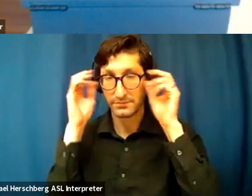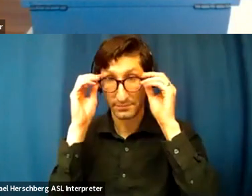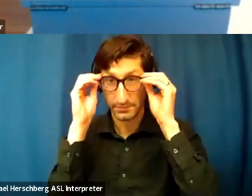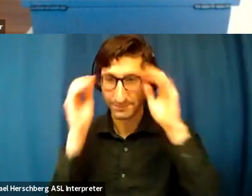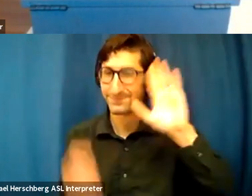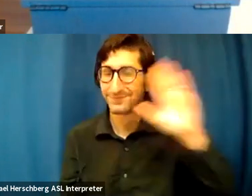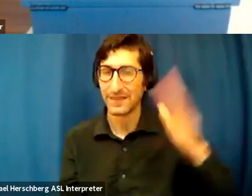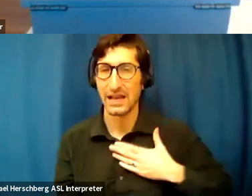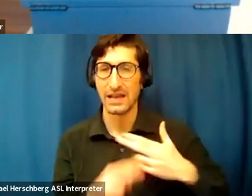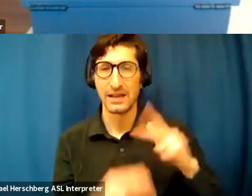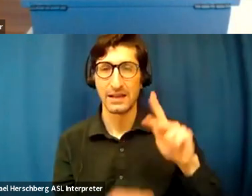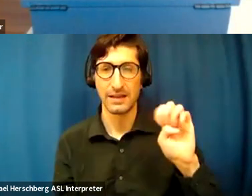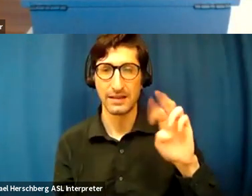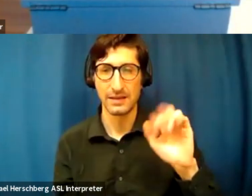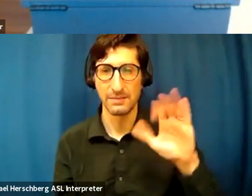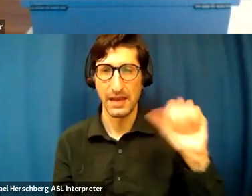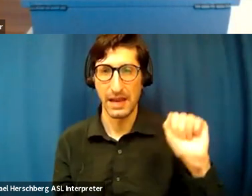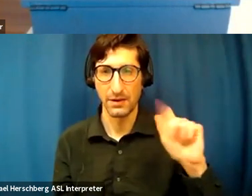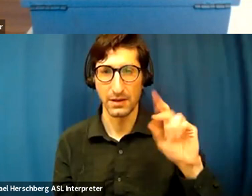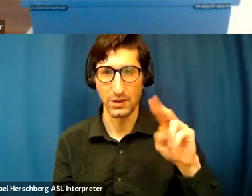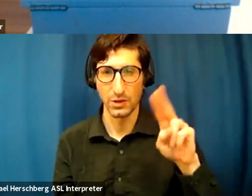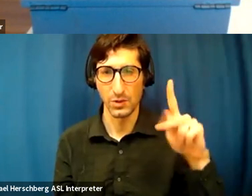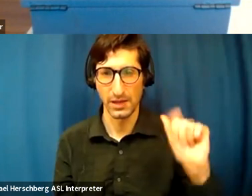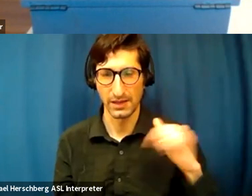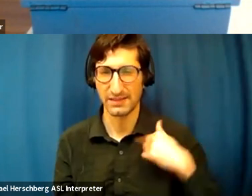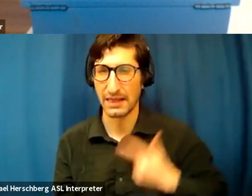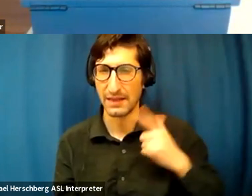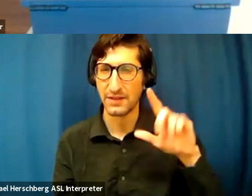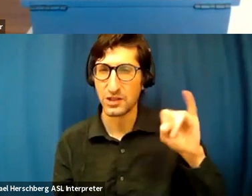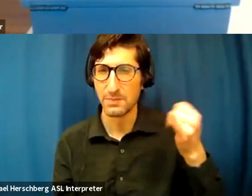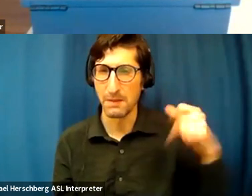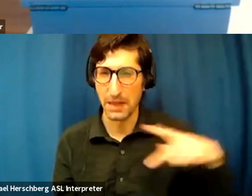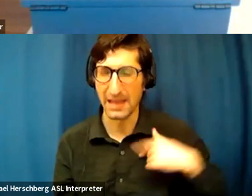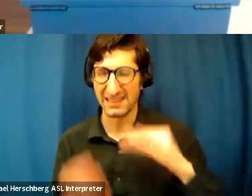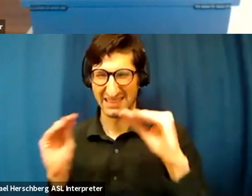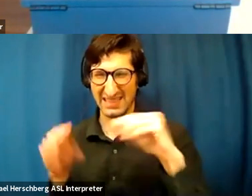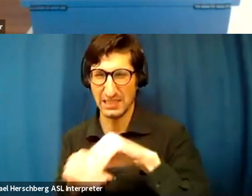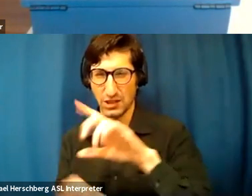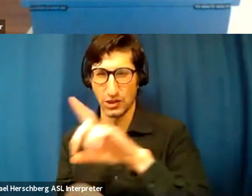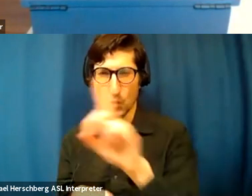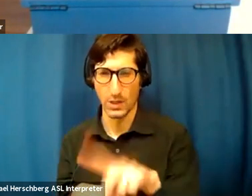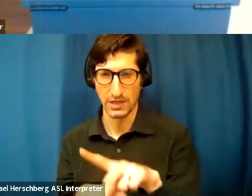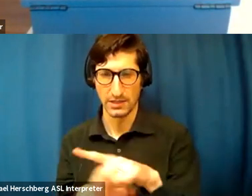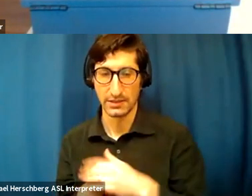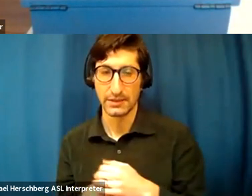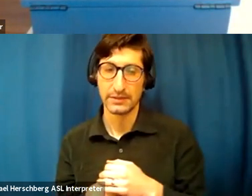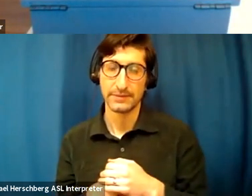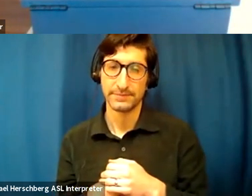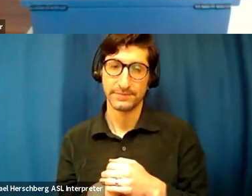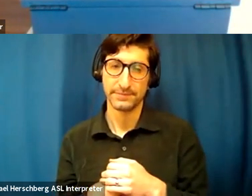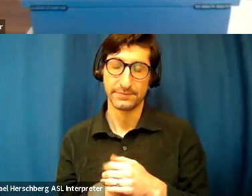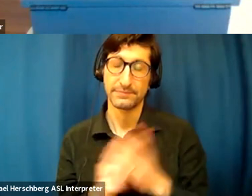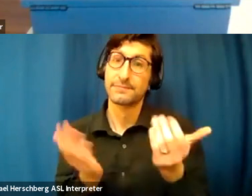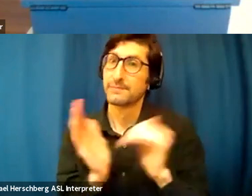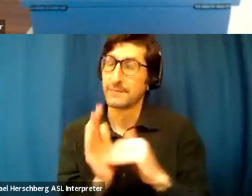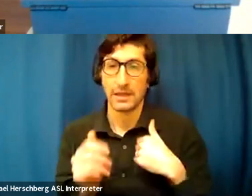Hi, my name is Erica Kuka. I live in Jamaica Plain and I teach in Dorchester. As usual, I am in awe of